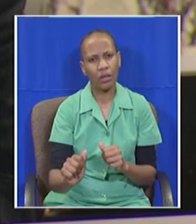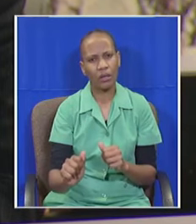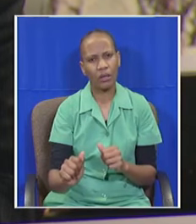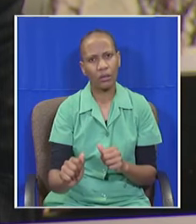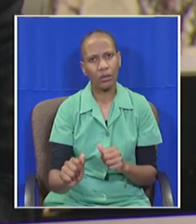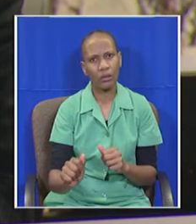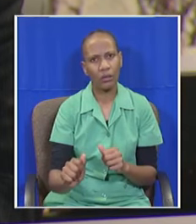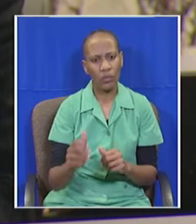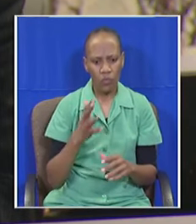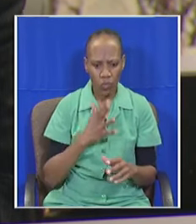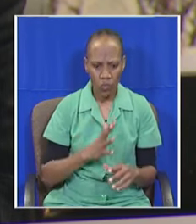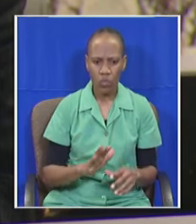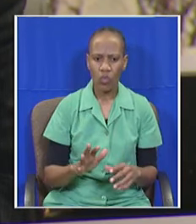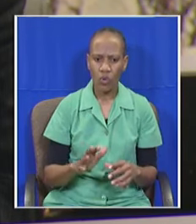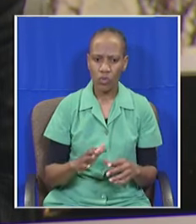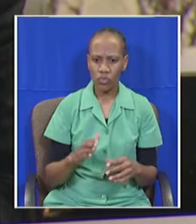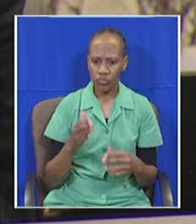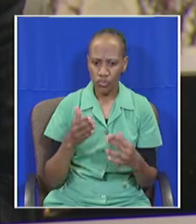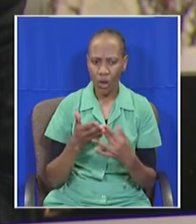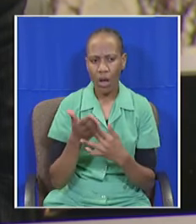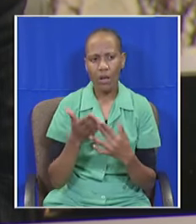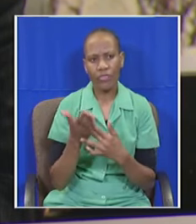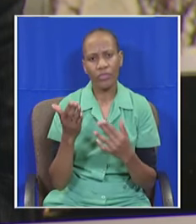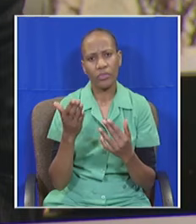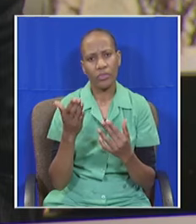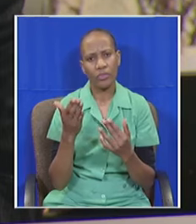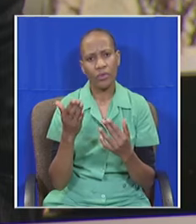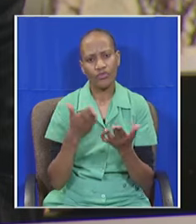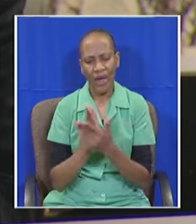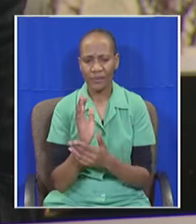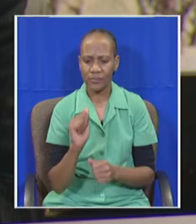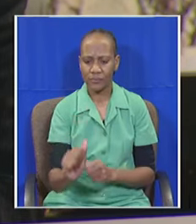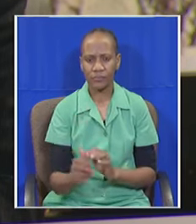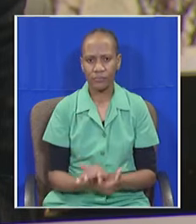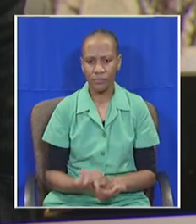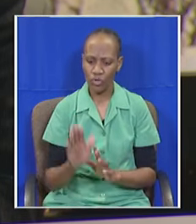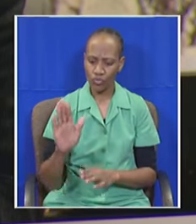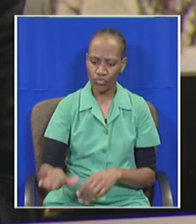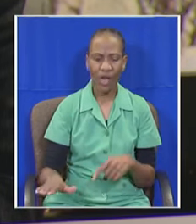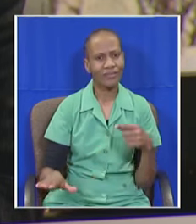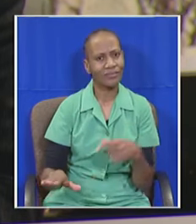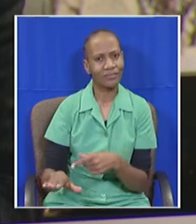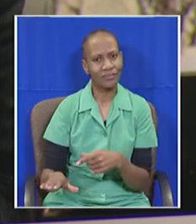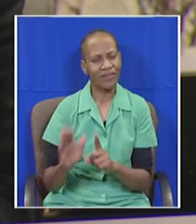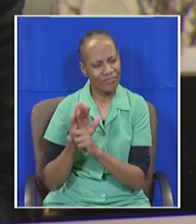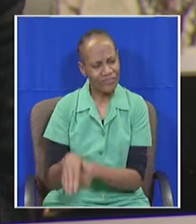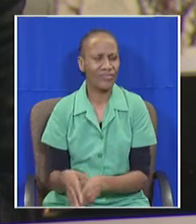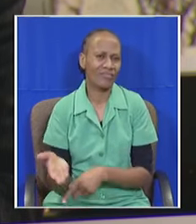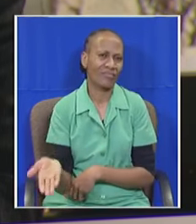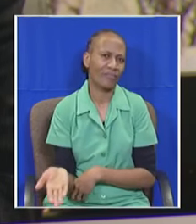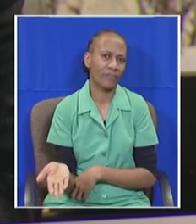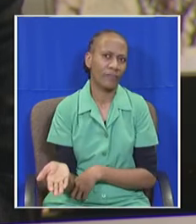paramount importance in every matter concerning his person. This learner has been discriminated